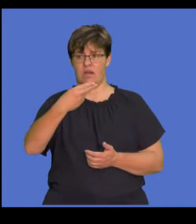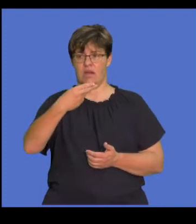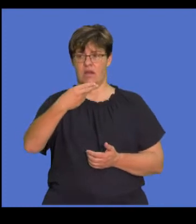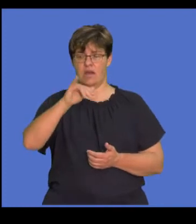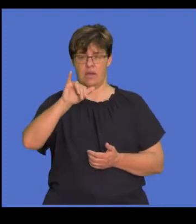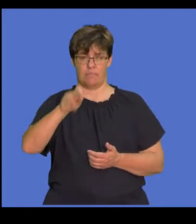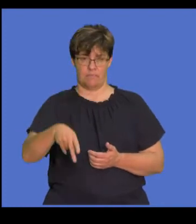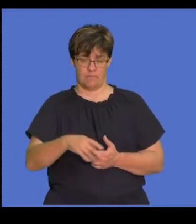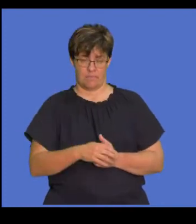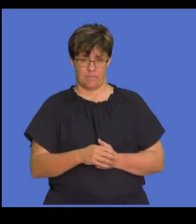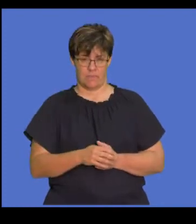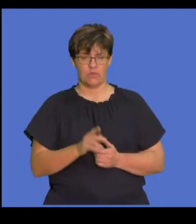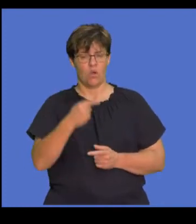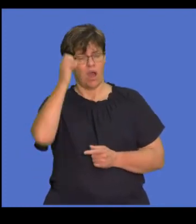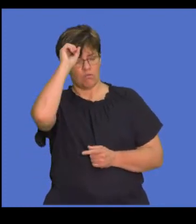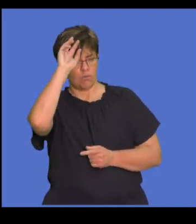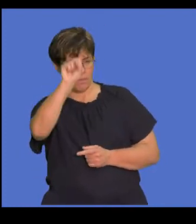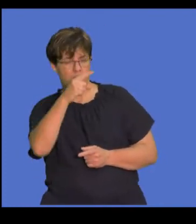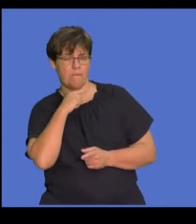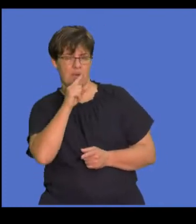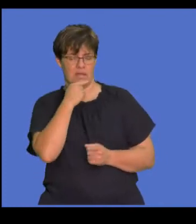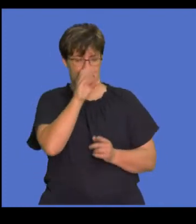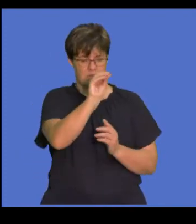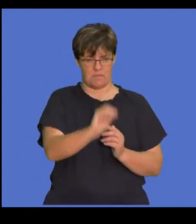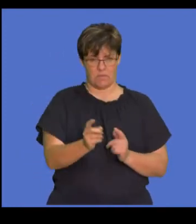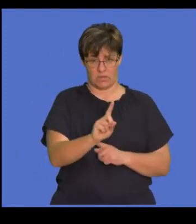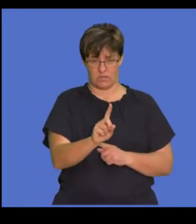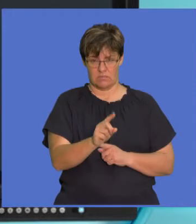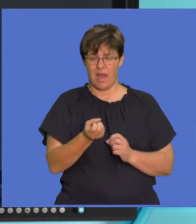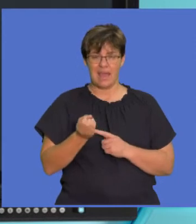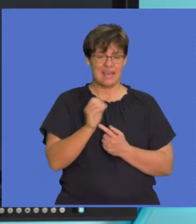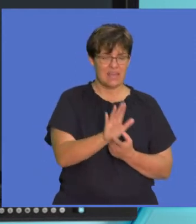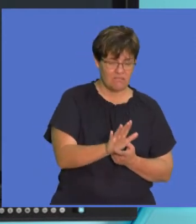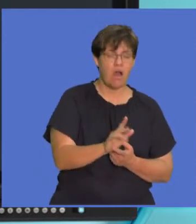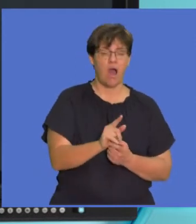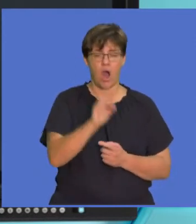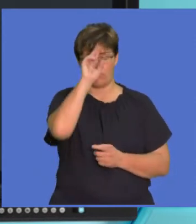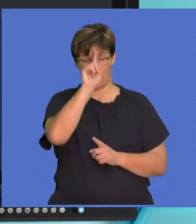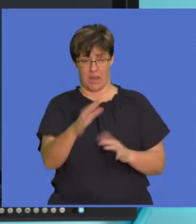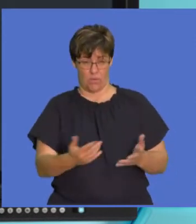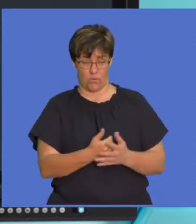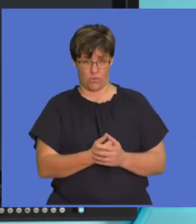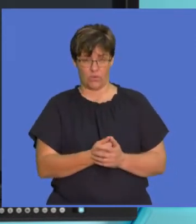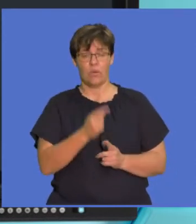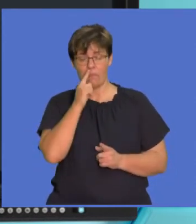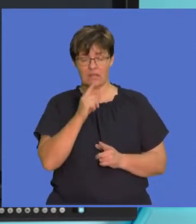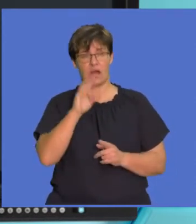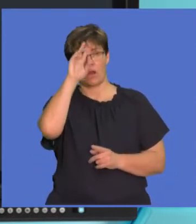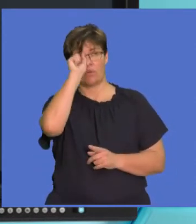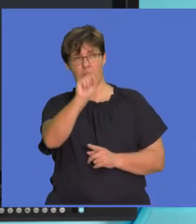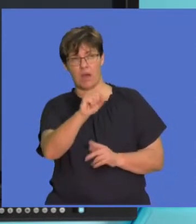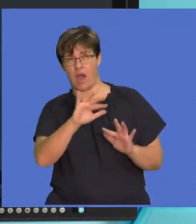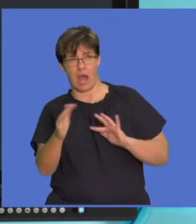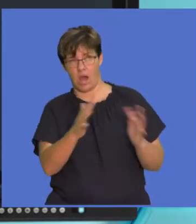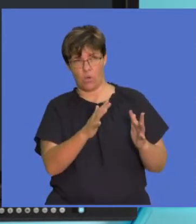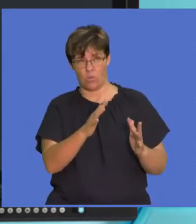that you remember what you are talking about. But remember, I gave you a mnemonic to try and memorize this. You really, really need to make